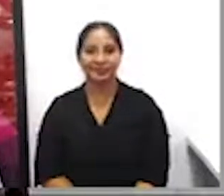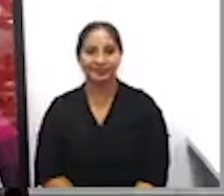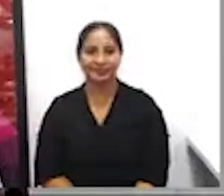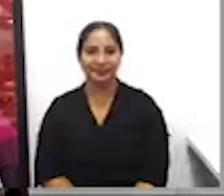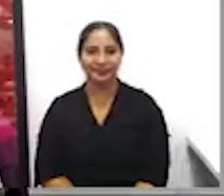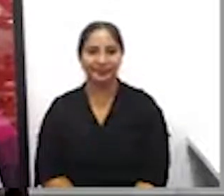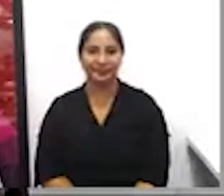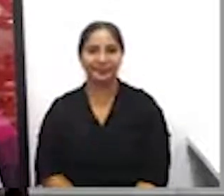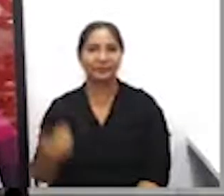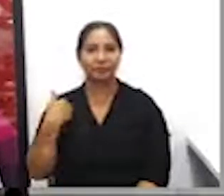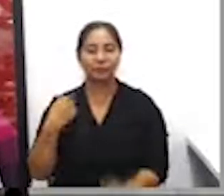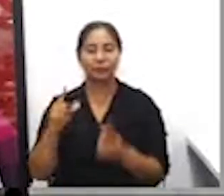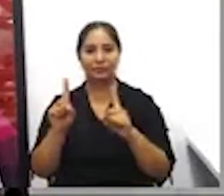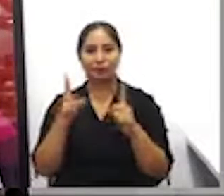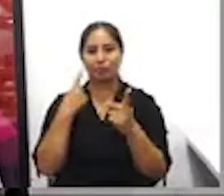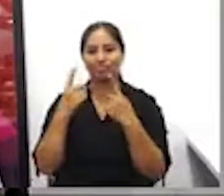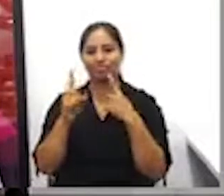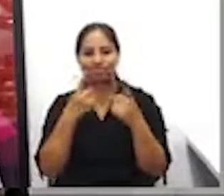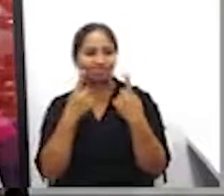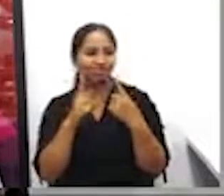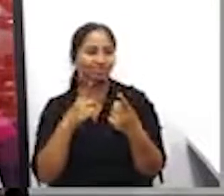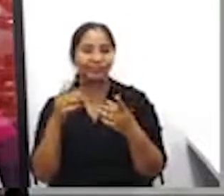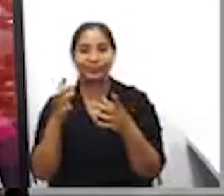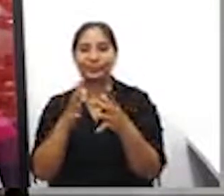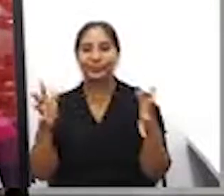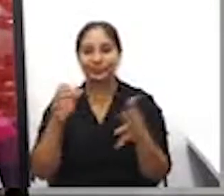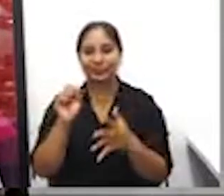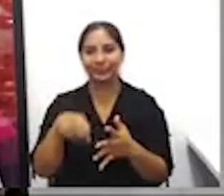maybe 10 seconds more.